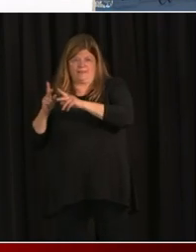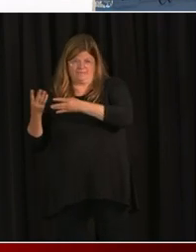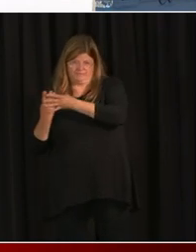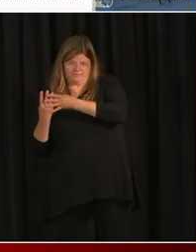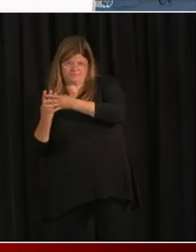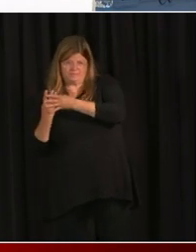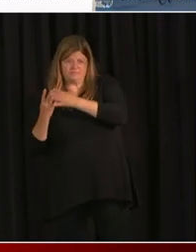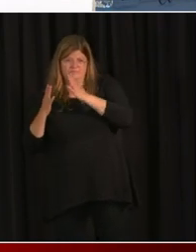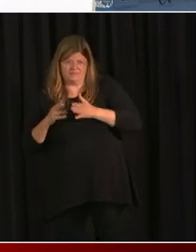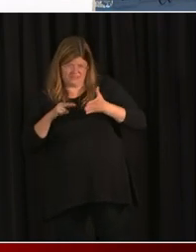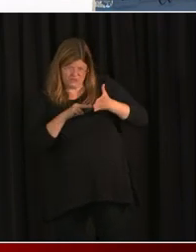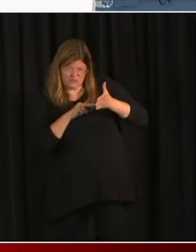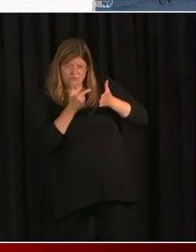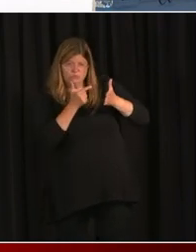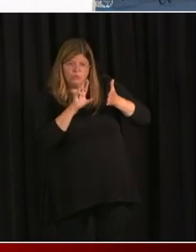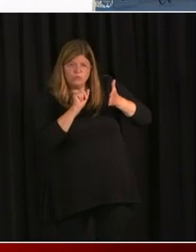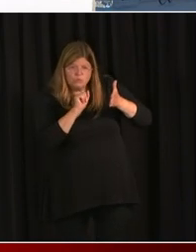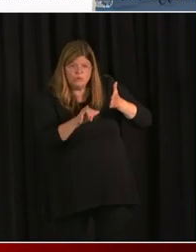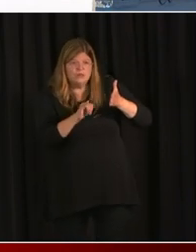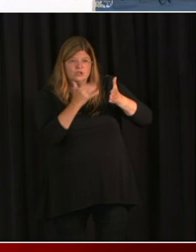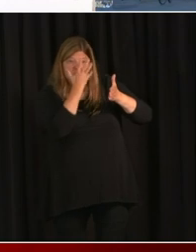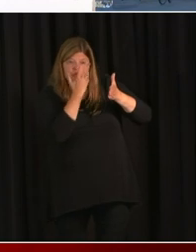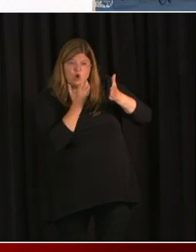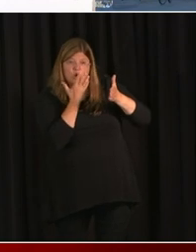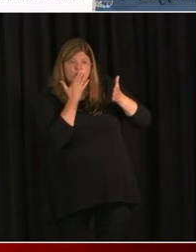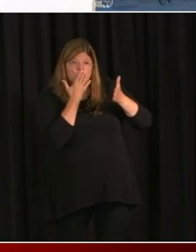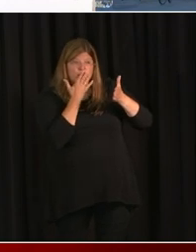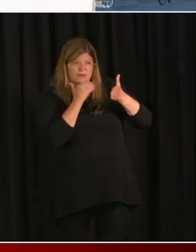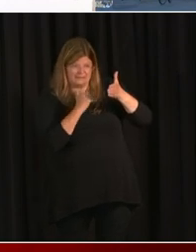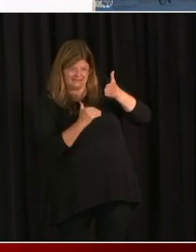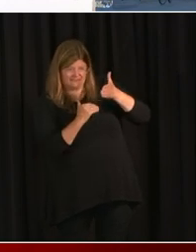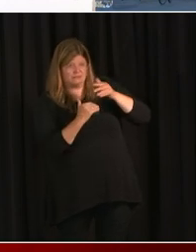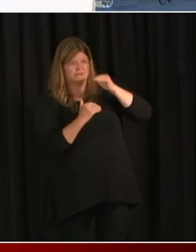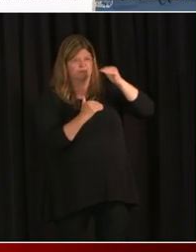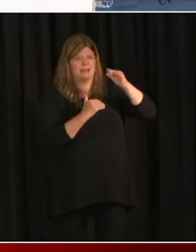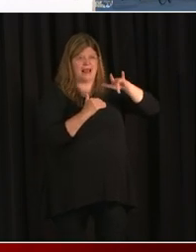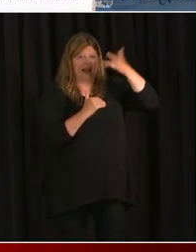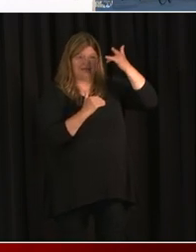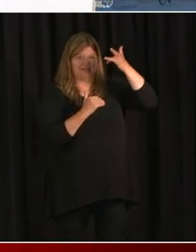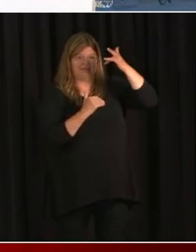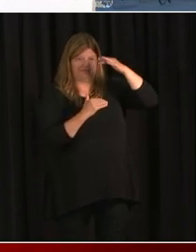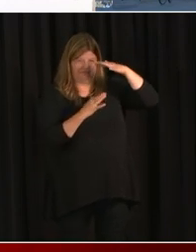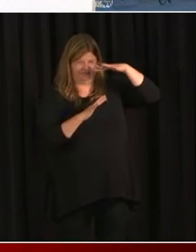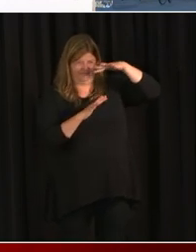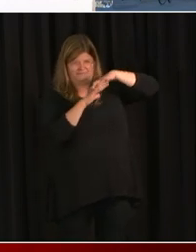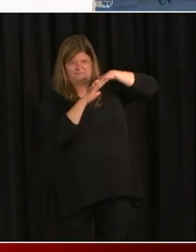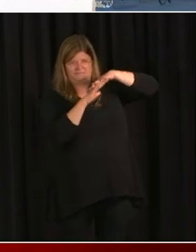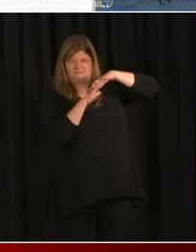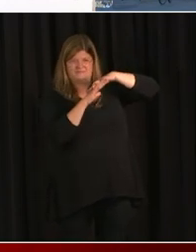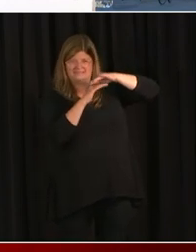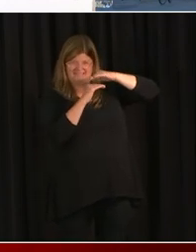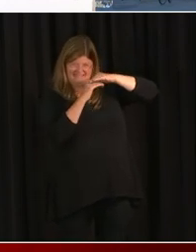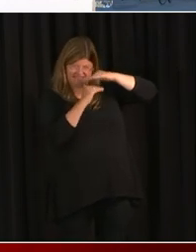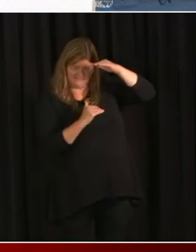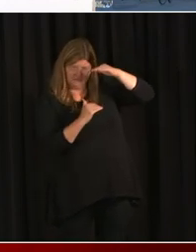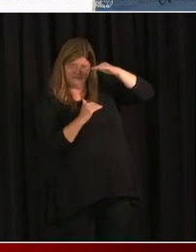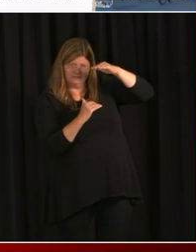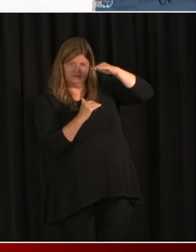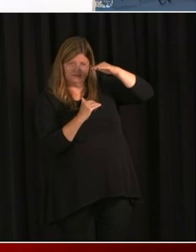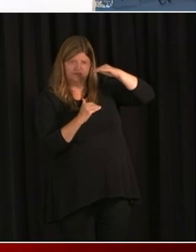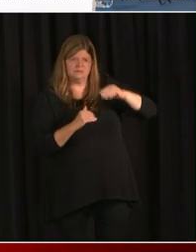gray bar are one and the same, that they are covering each other. Or ideally is that that